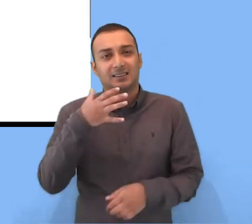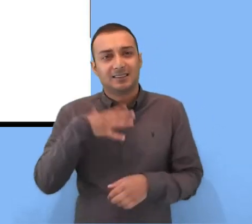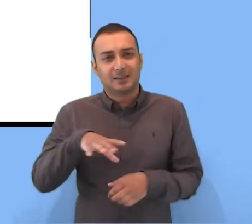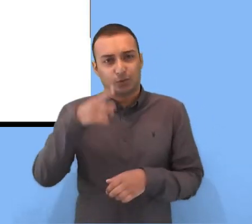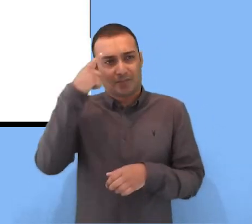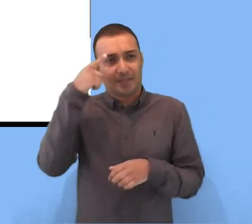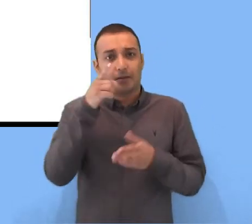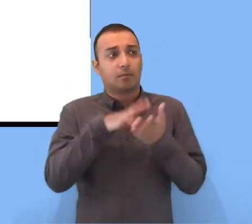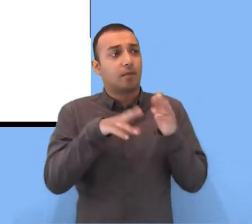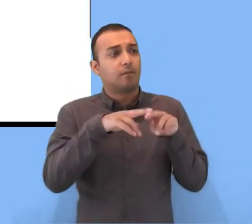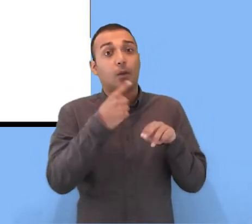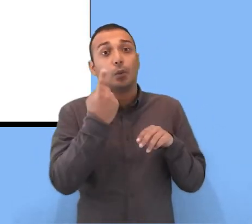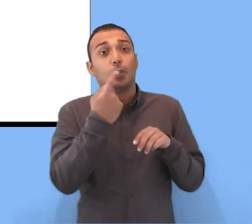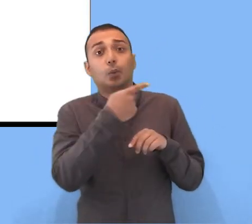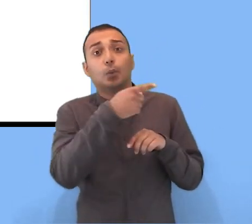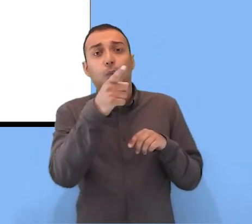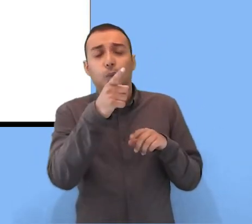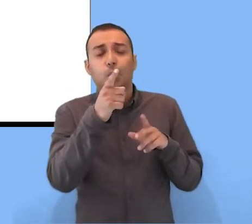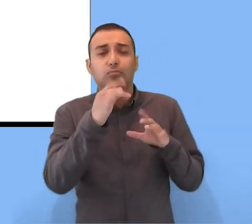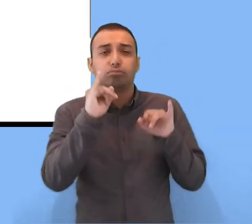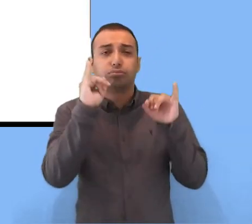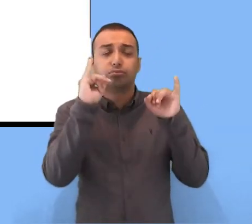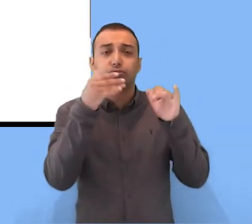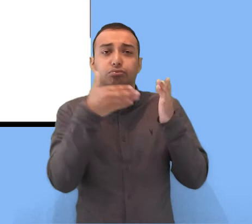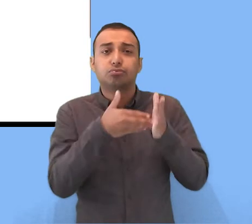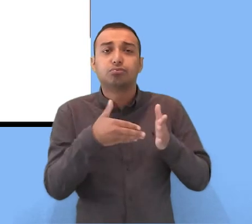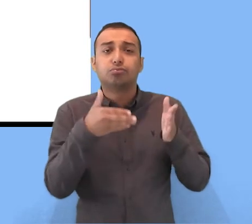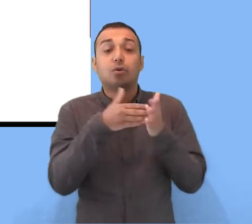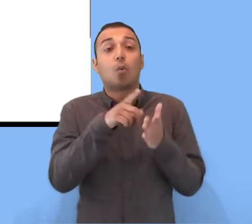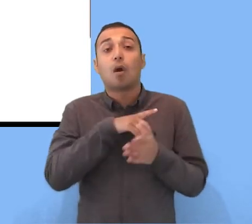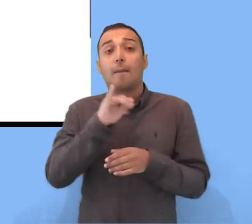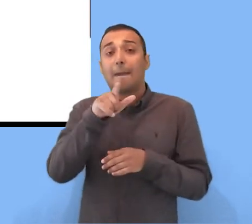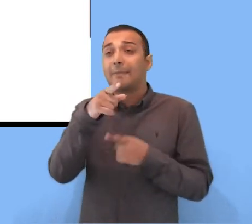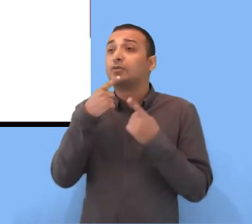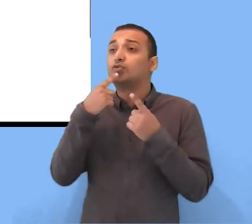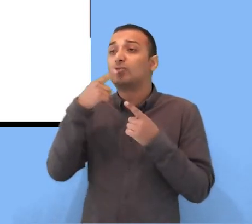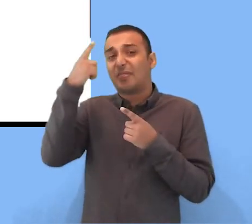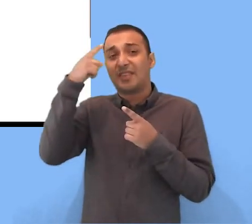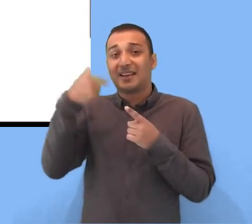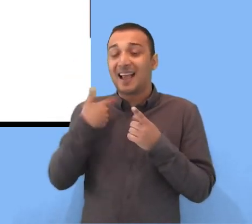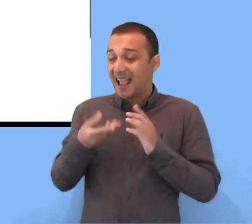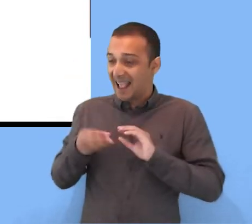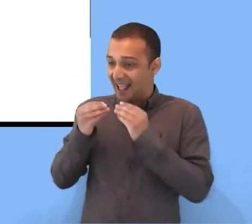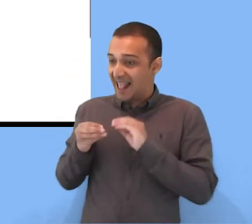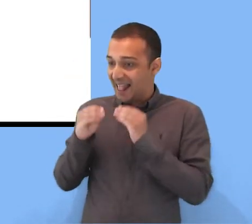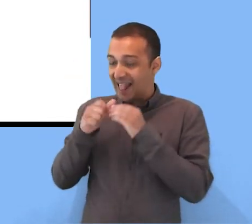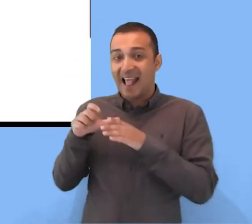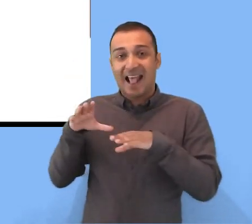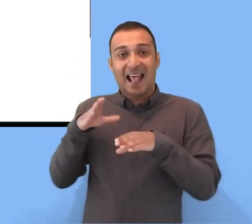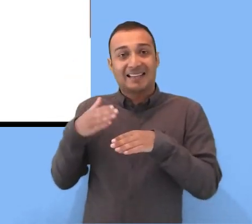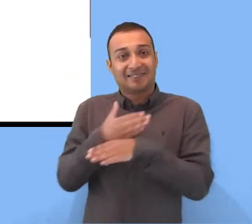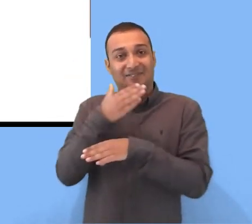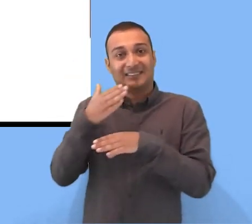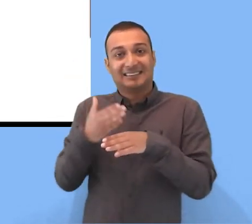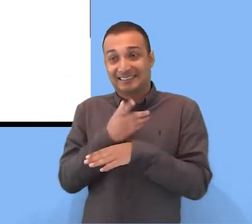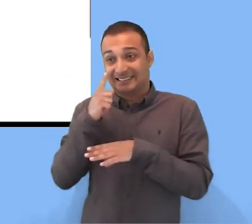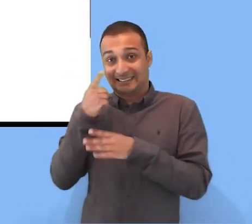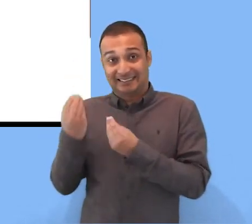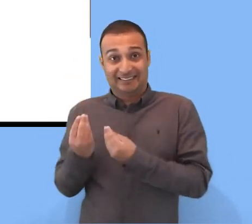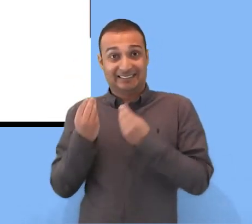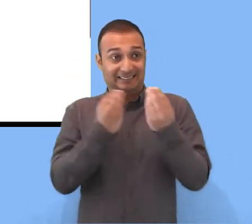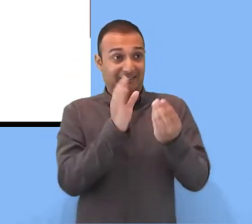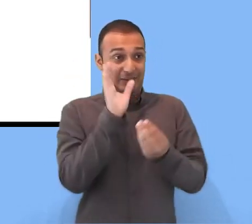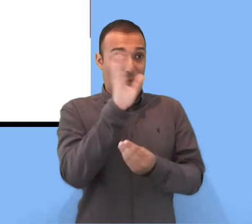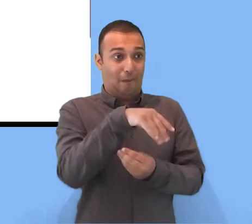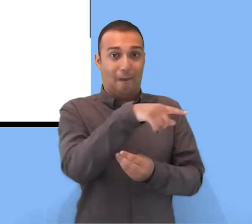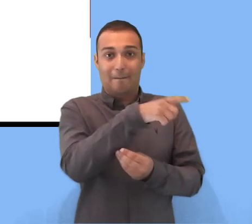easy for practitioners to design activities that might be done at home that sort of accidentally exclude the families that we most want to reach. So